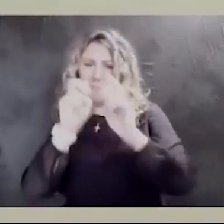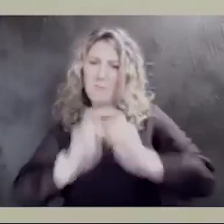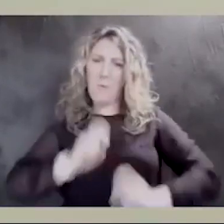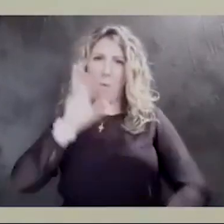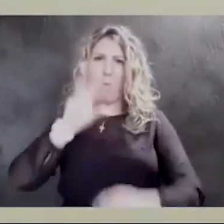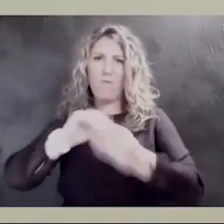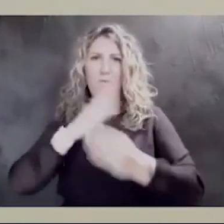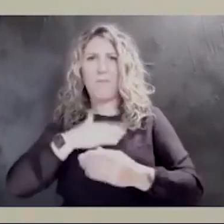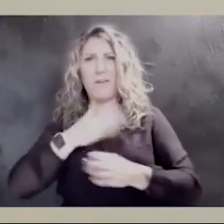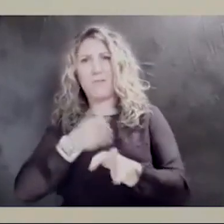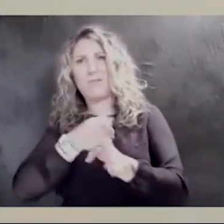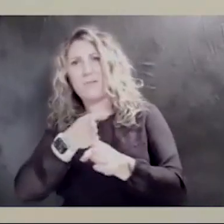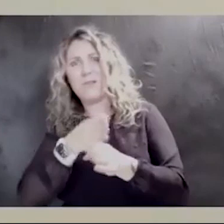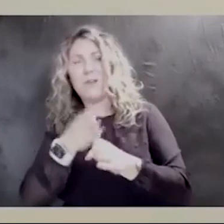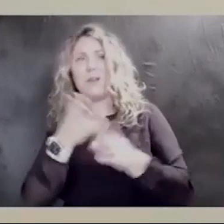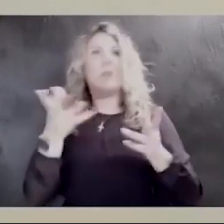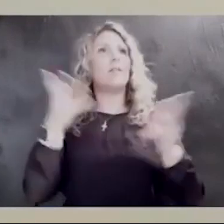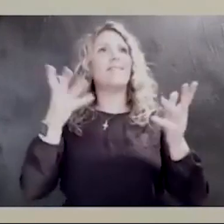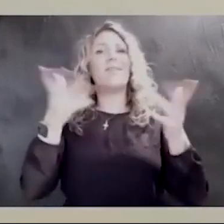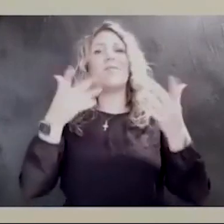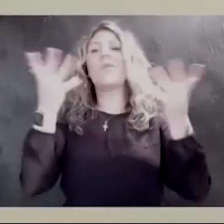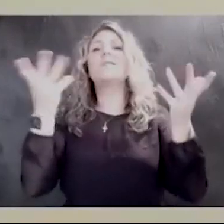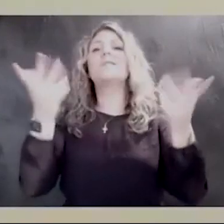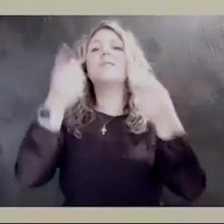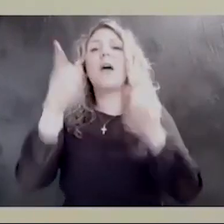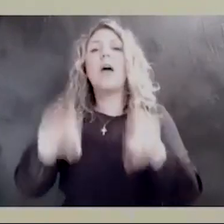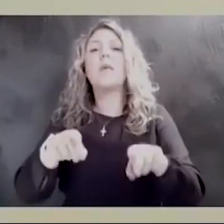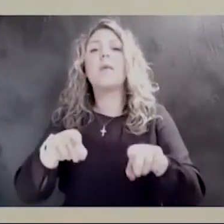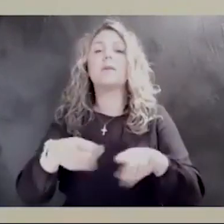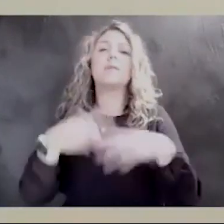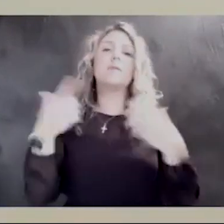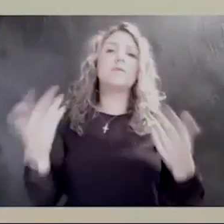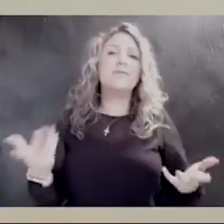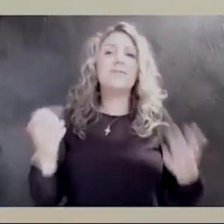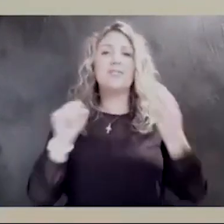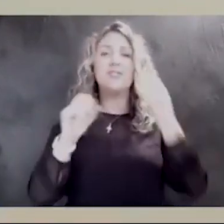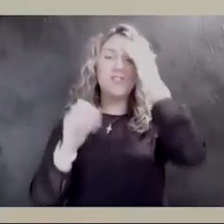overall and what's happened. And so